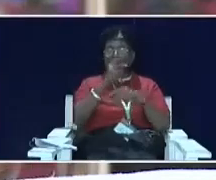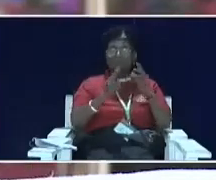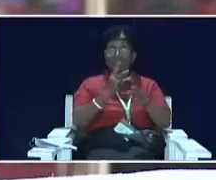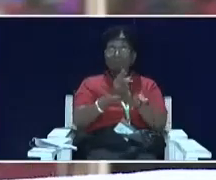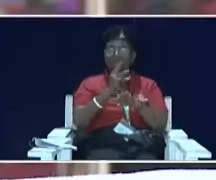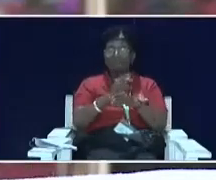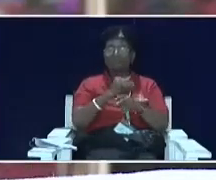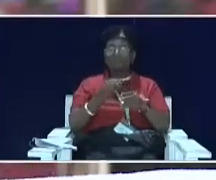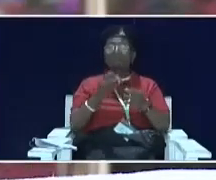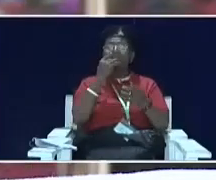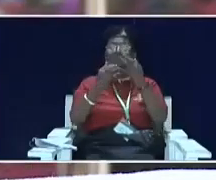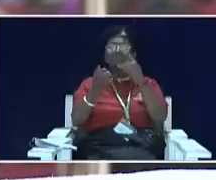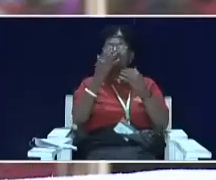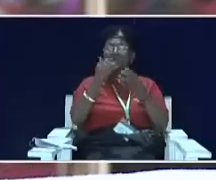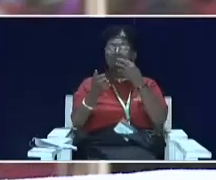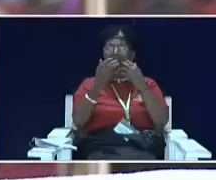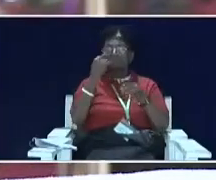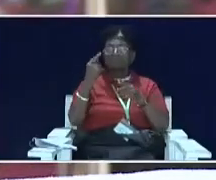rocks.